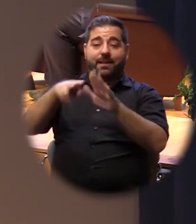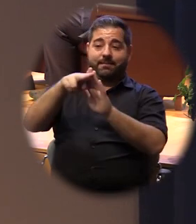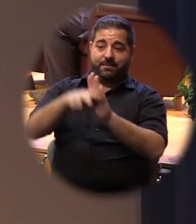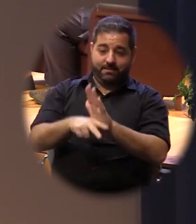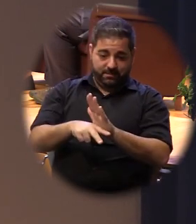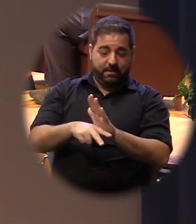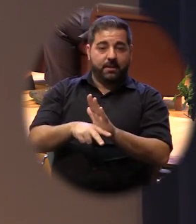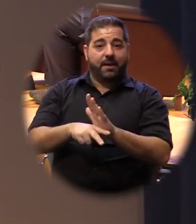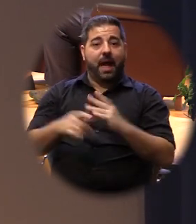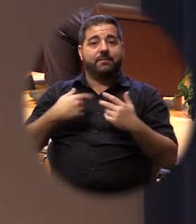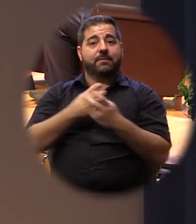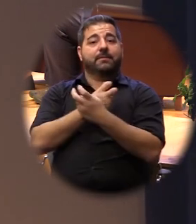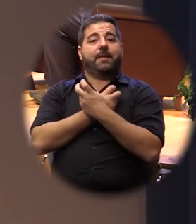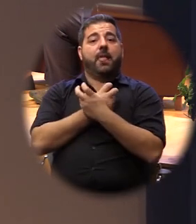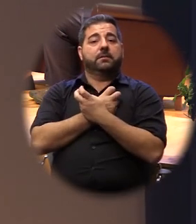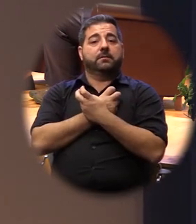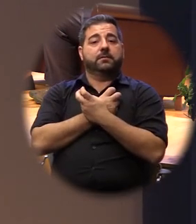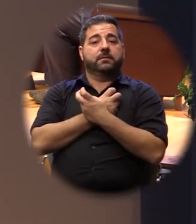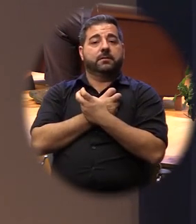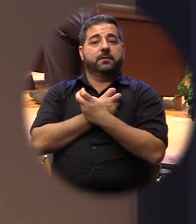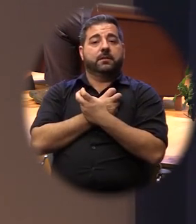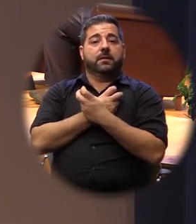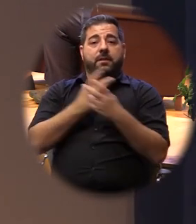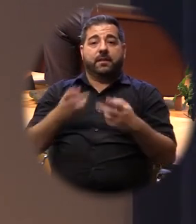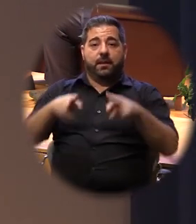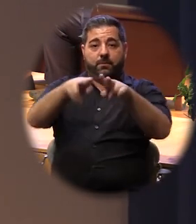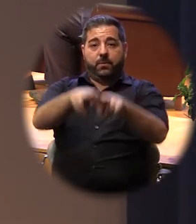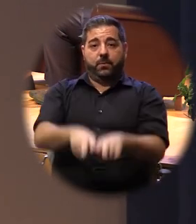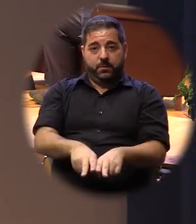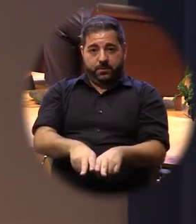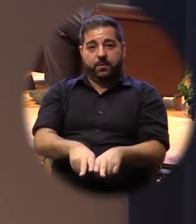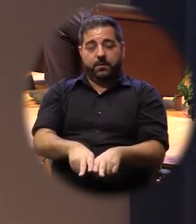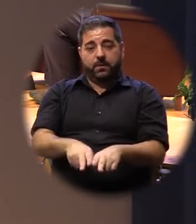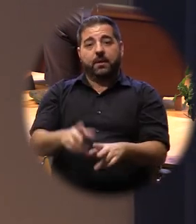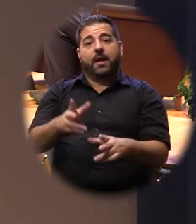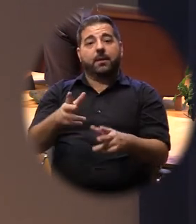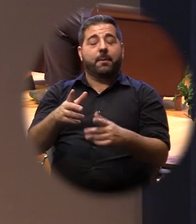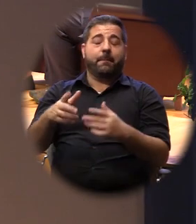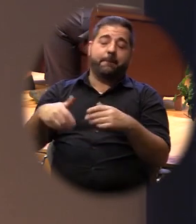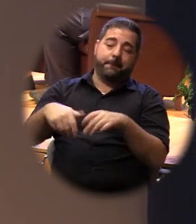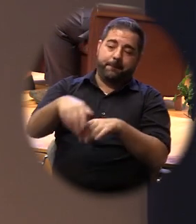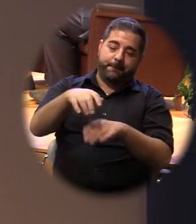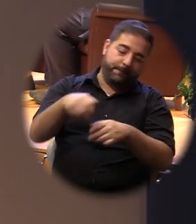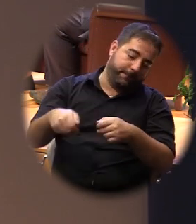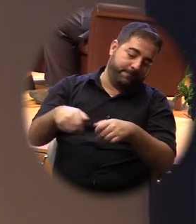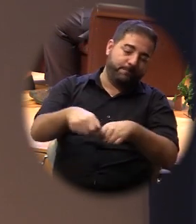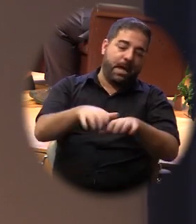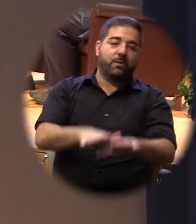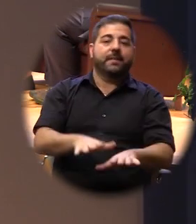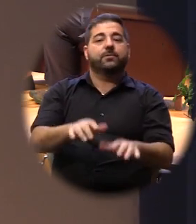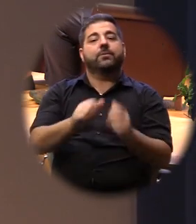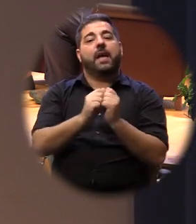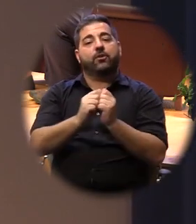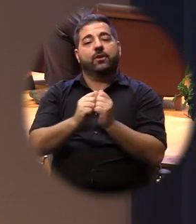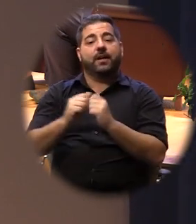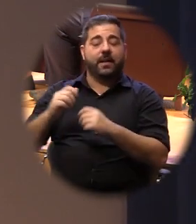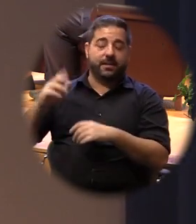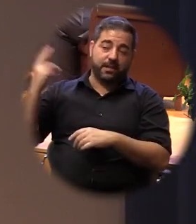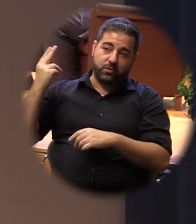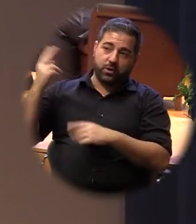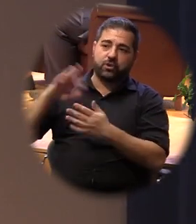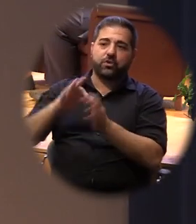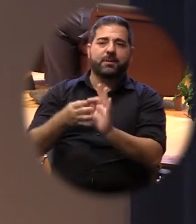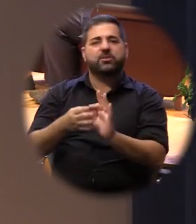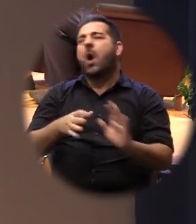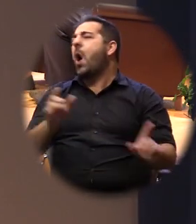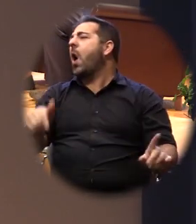men who are literally buried together in an embrace, and then the historical interpretation might be something like, they were